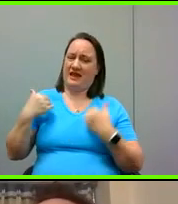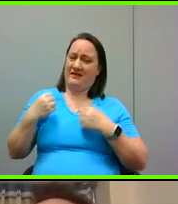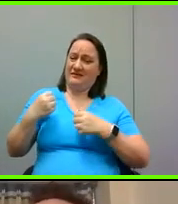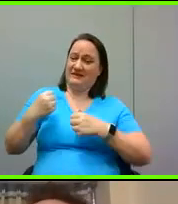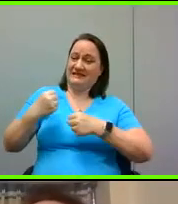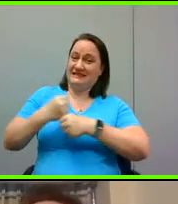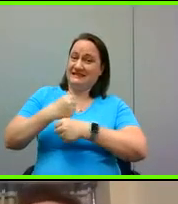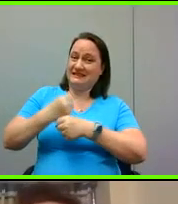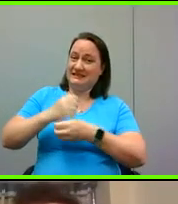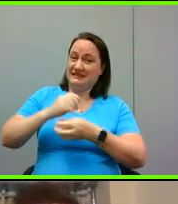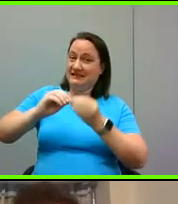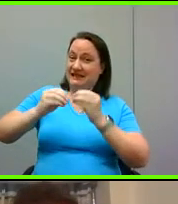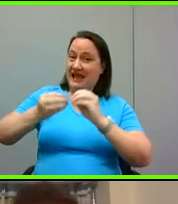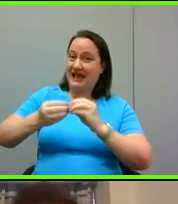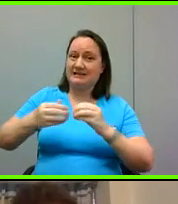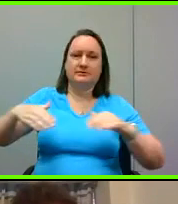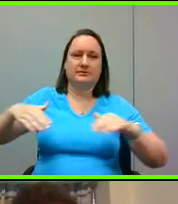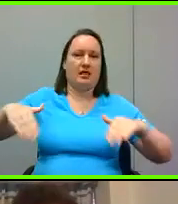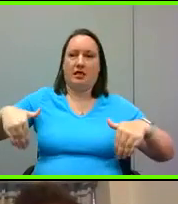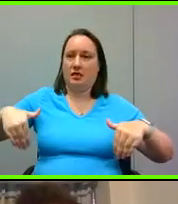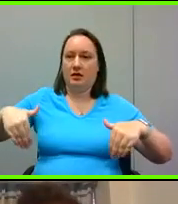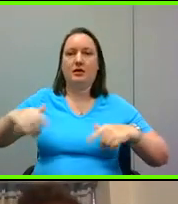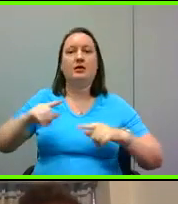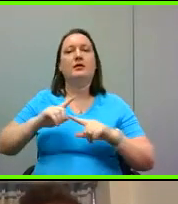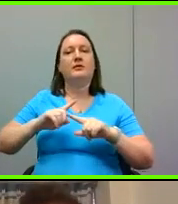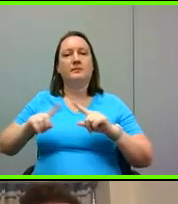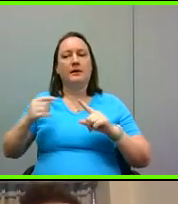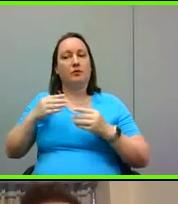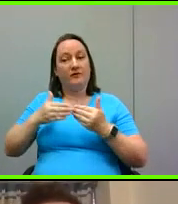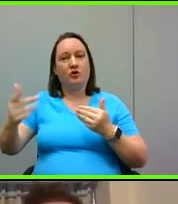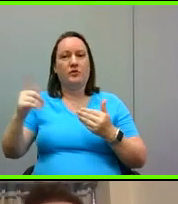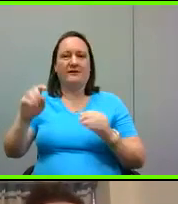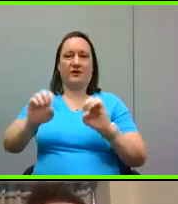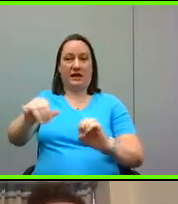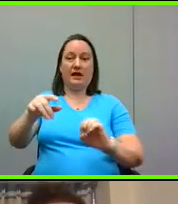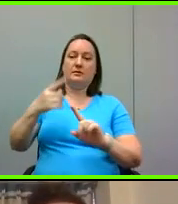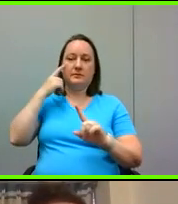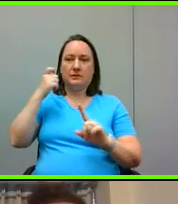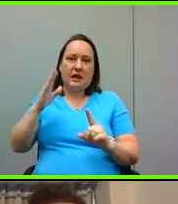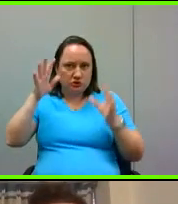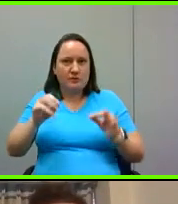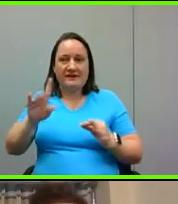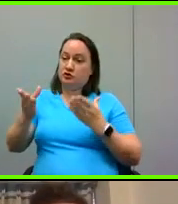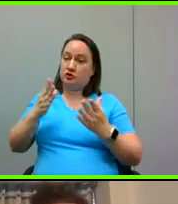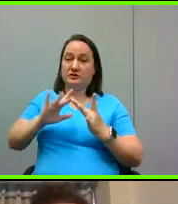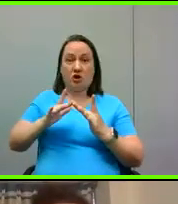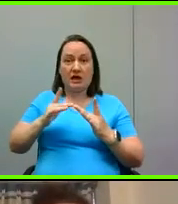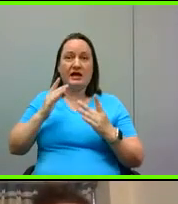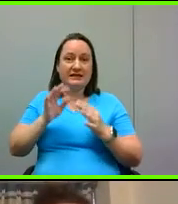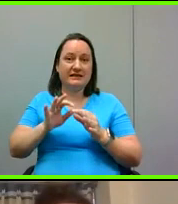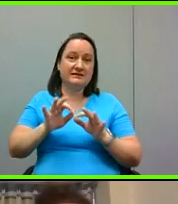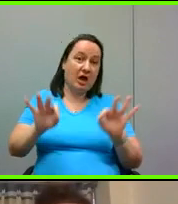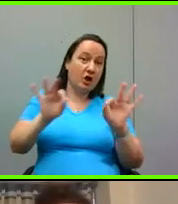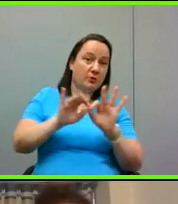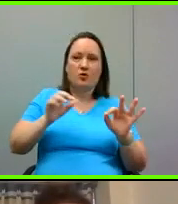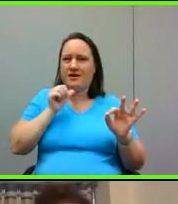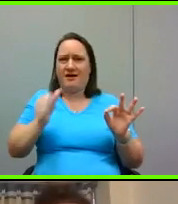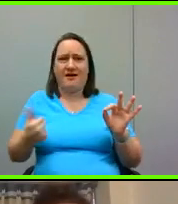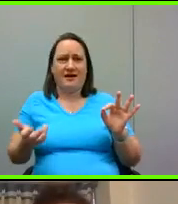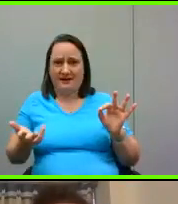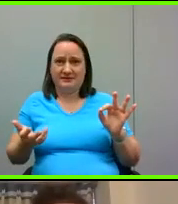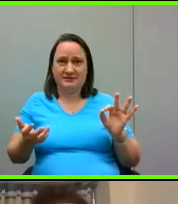moving forward, we will have to kind of evaluate that, because that will determine whether it's a valuable service to continue or if it's not going to be possible in some of